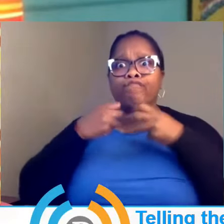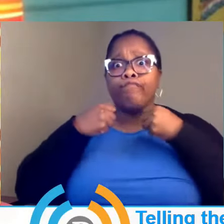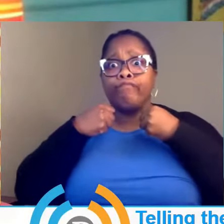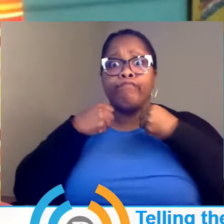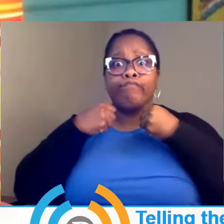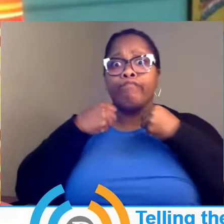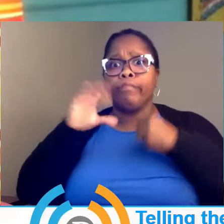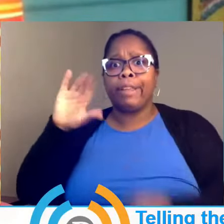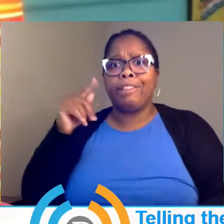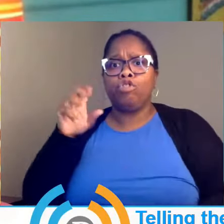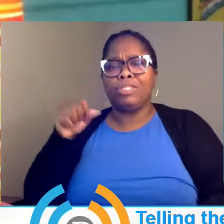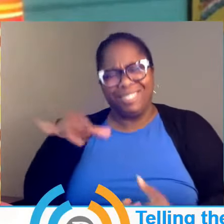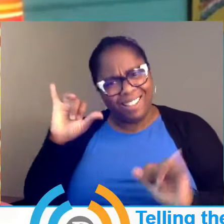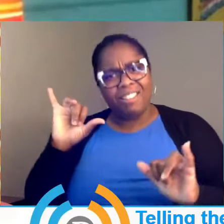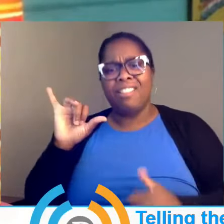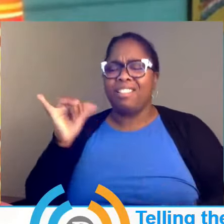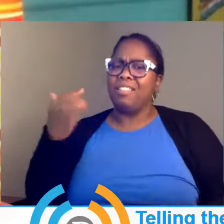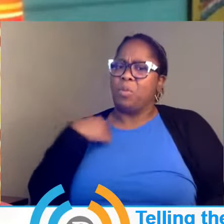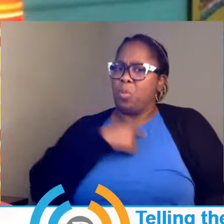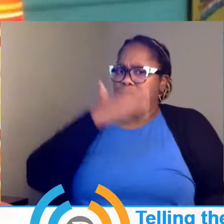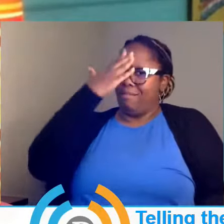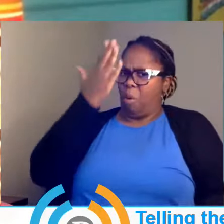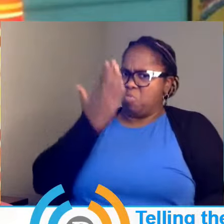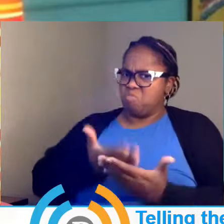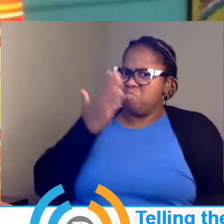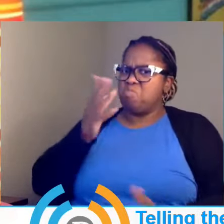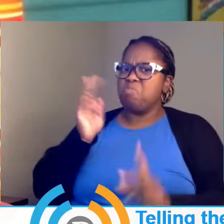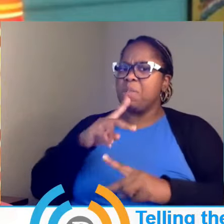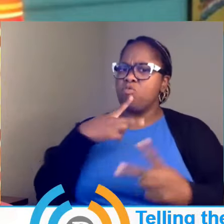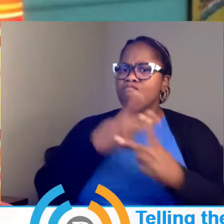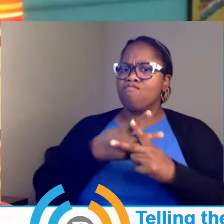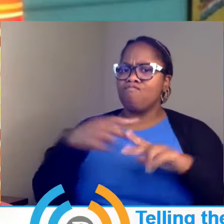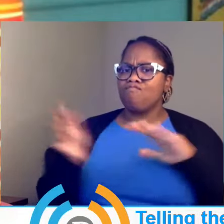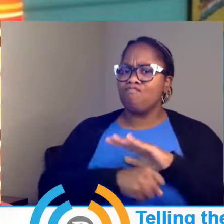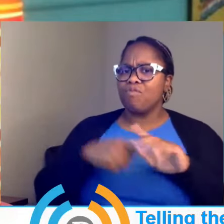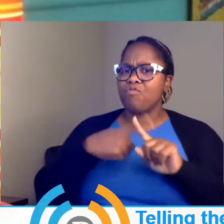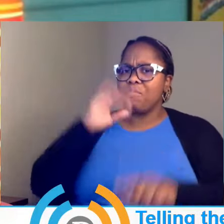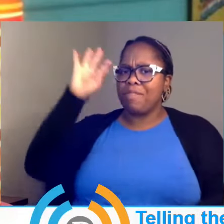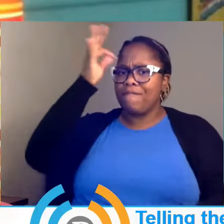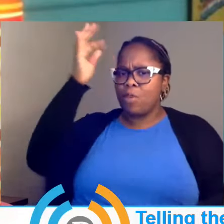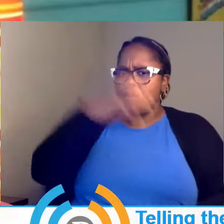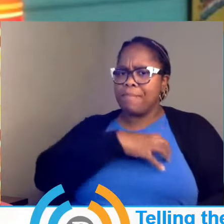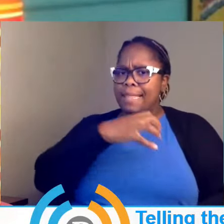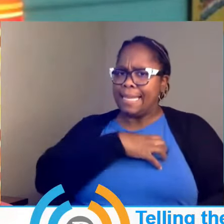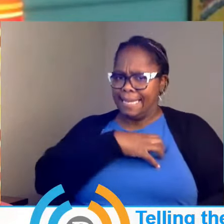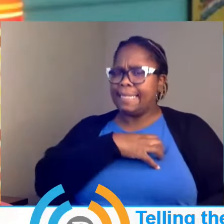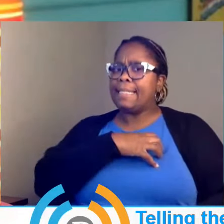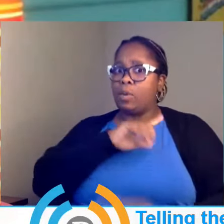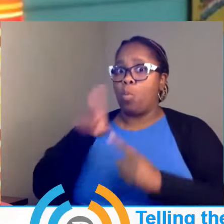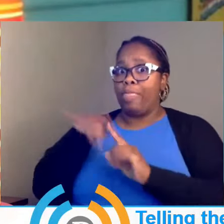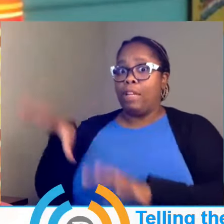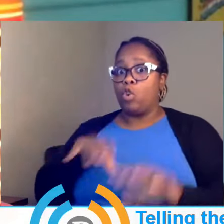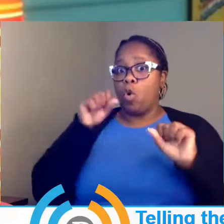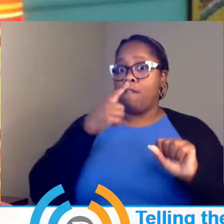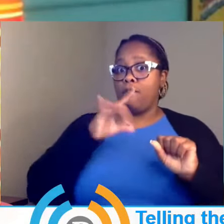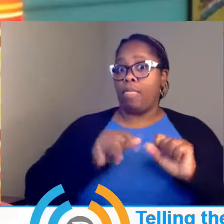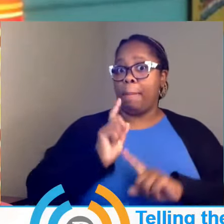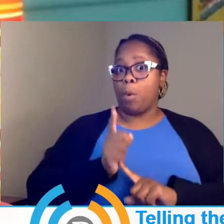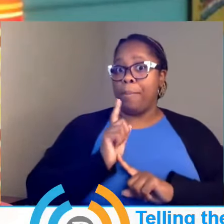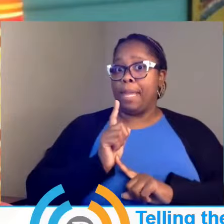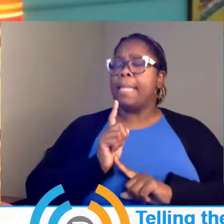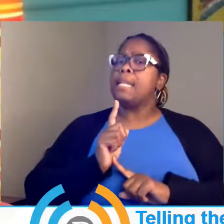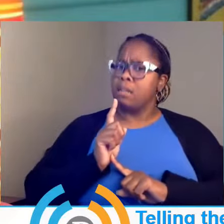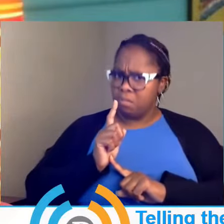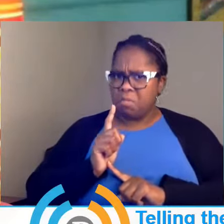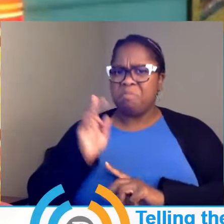We know that for a fact that the people that have been detained by even the federal police when they came by and took over for a moment, that people were